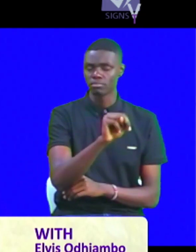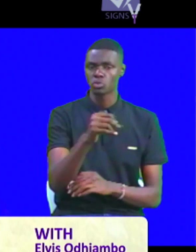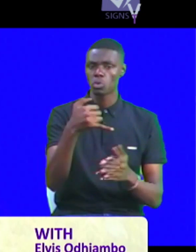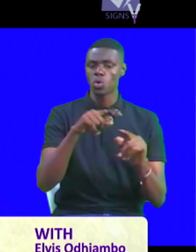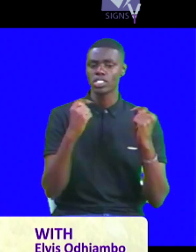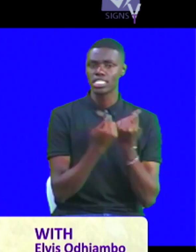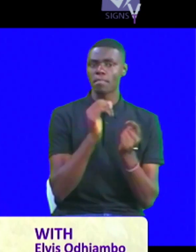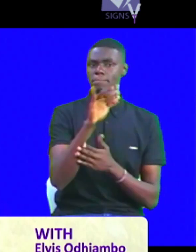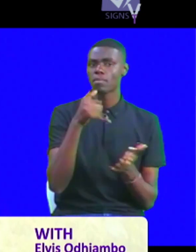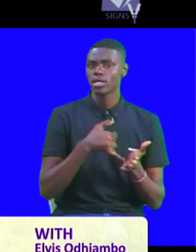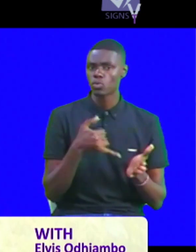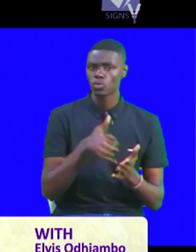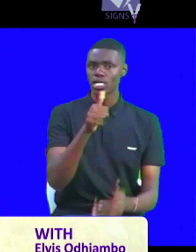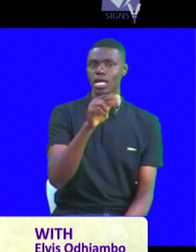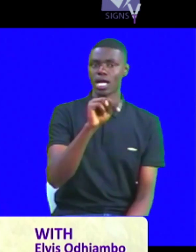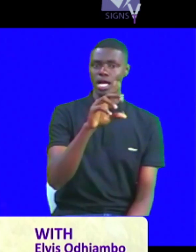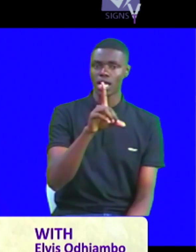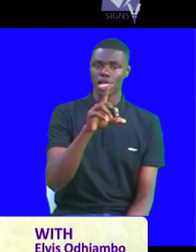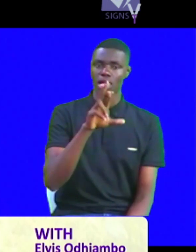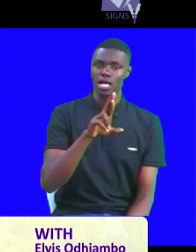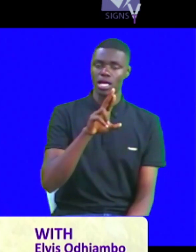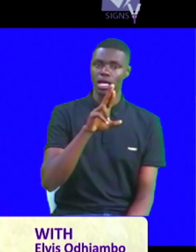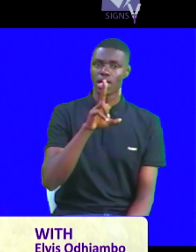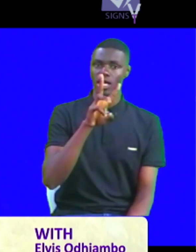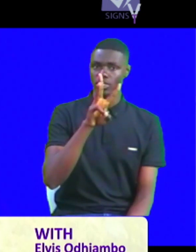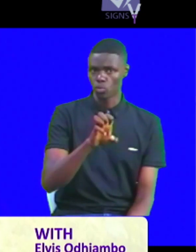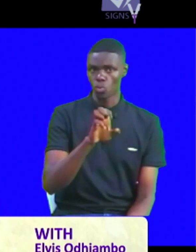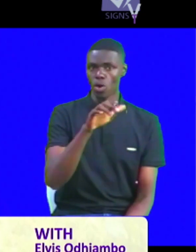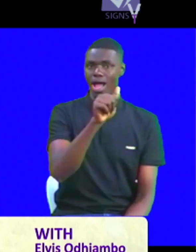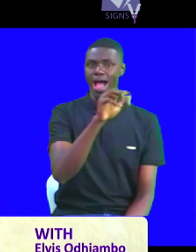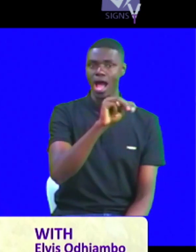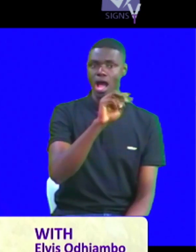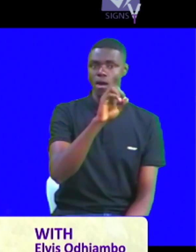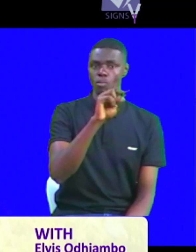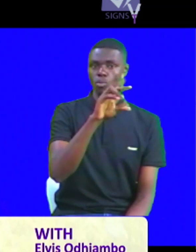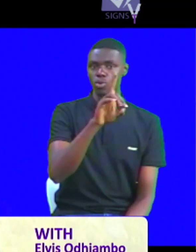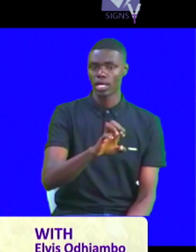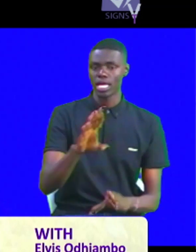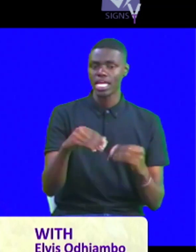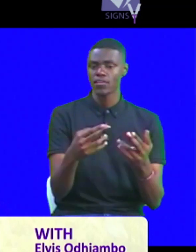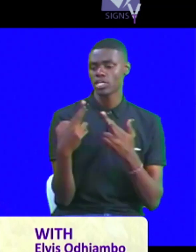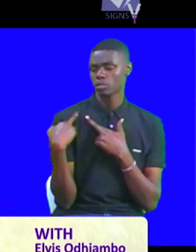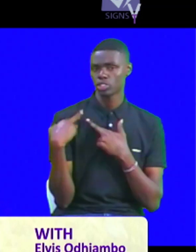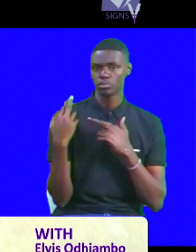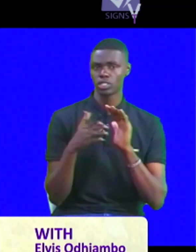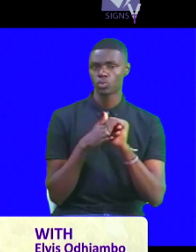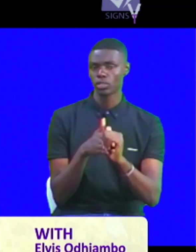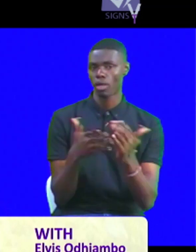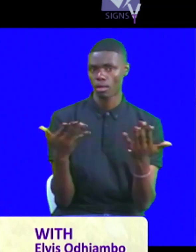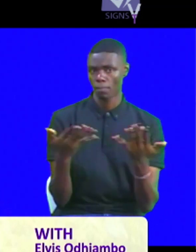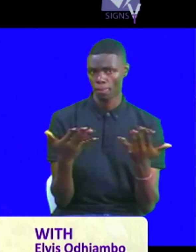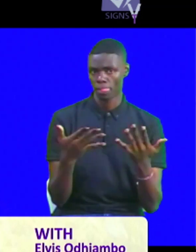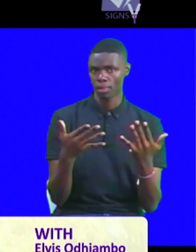of his team included the likes of Andrew Amonde, who has been given the task